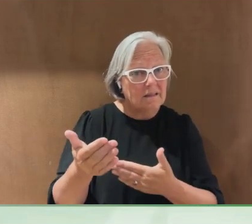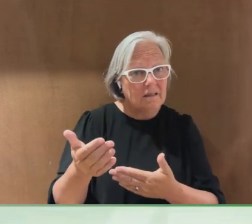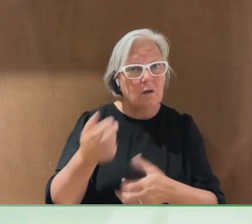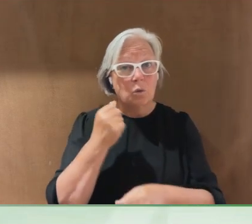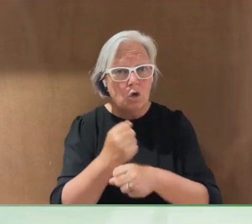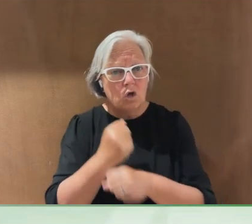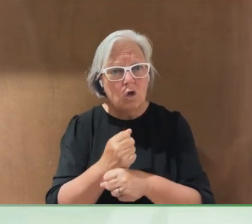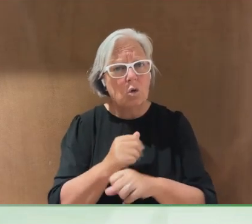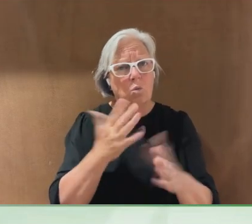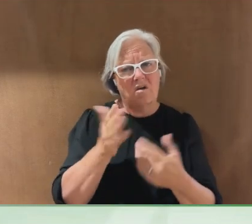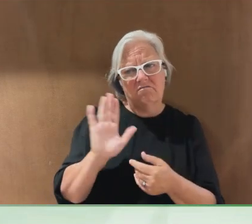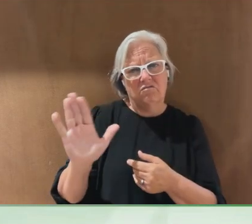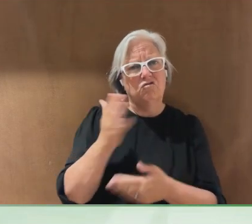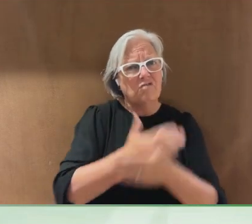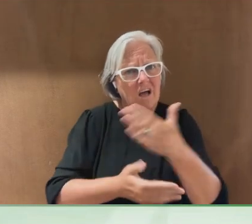going to have or have now.